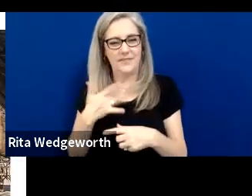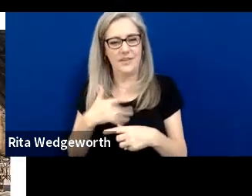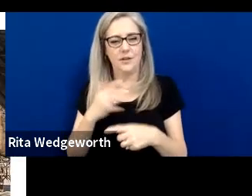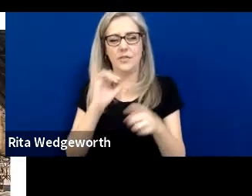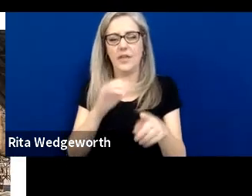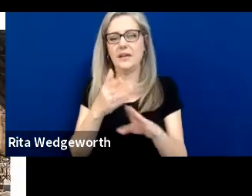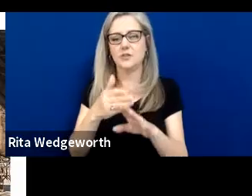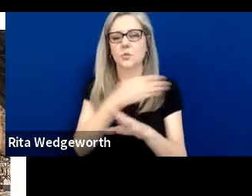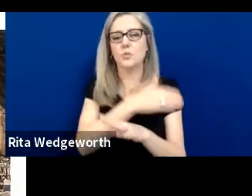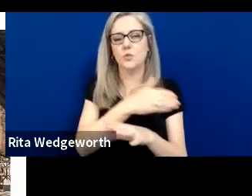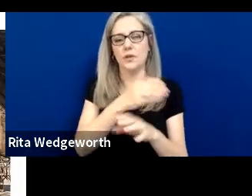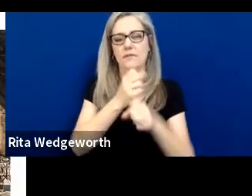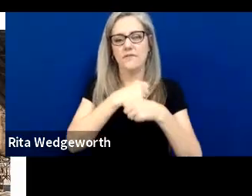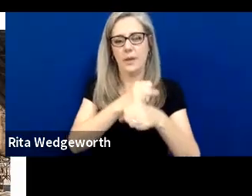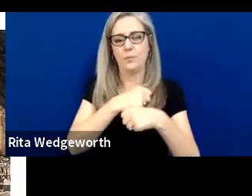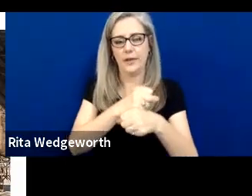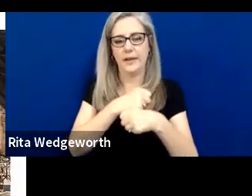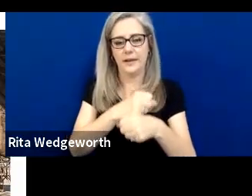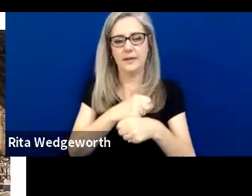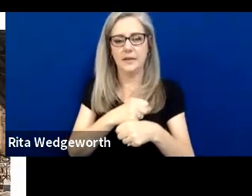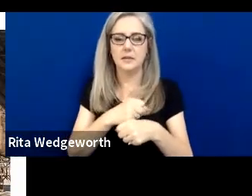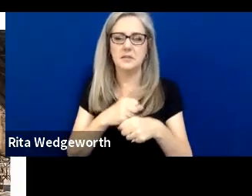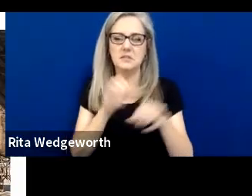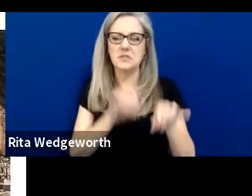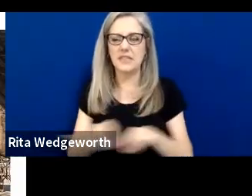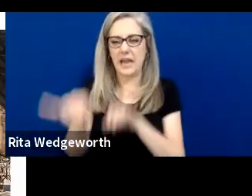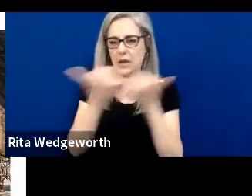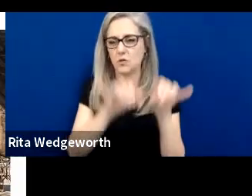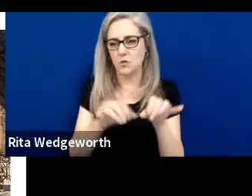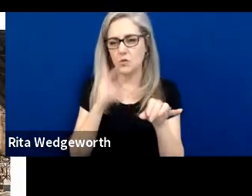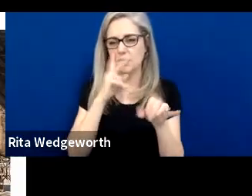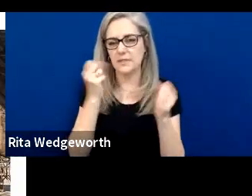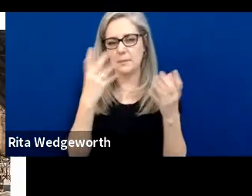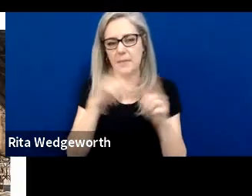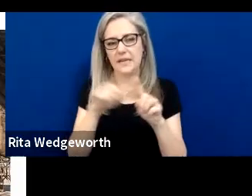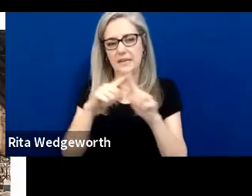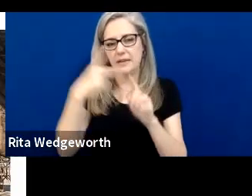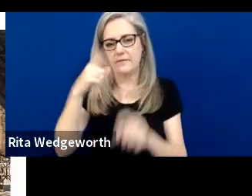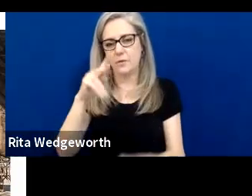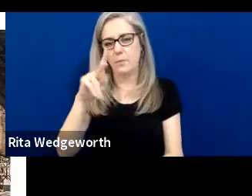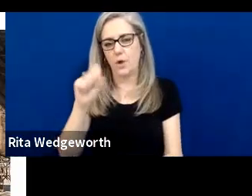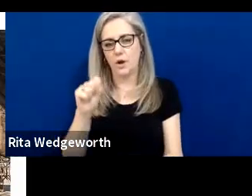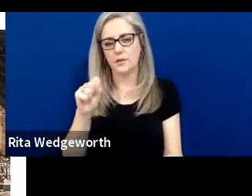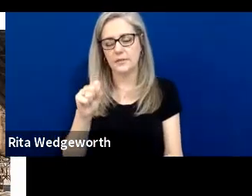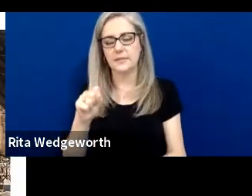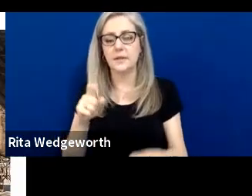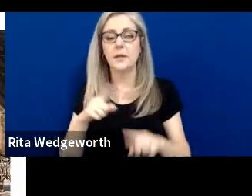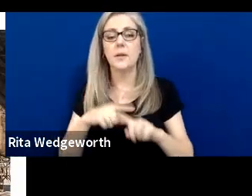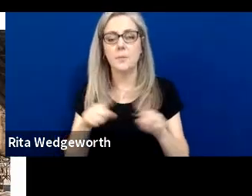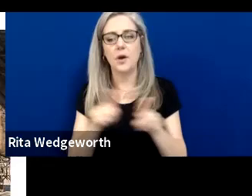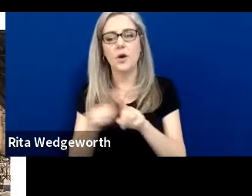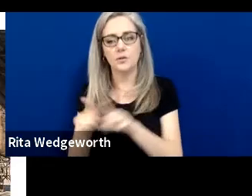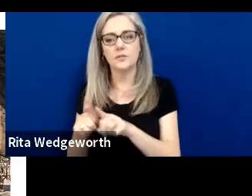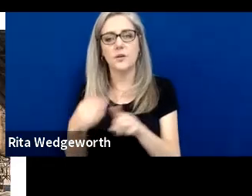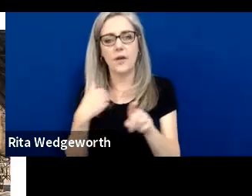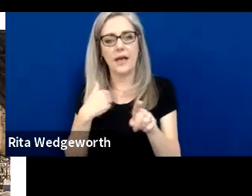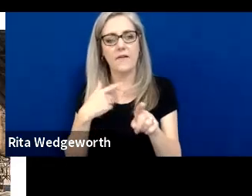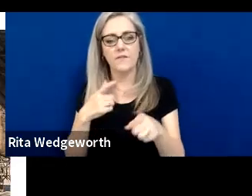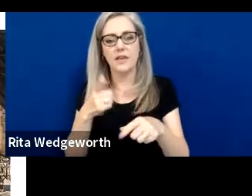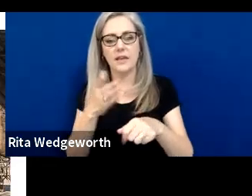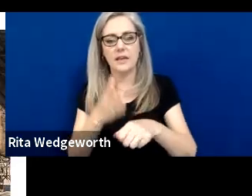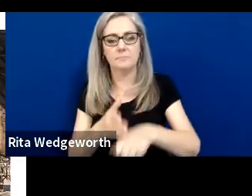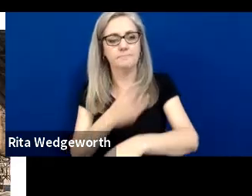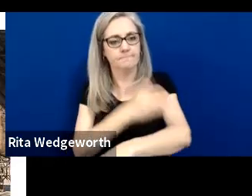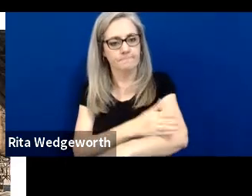prefabricated pavilion. It's kind of a standard one you see at a lot of parks. And but then also having this enhanced paved